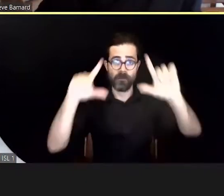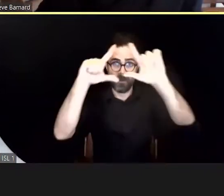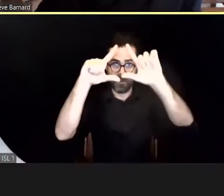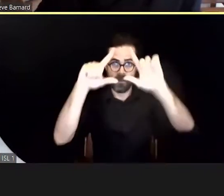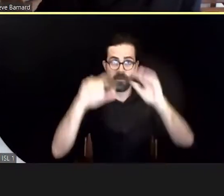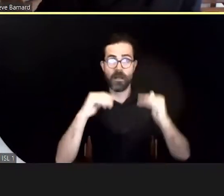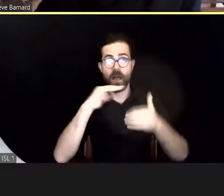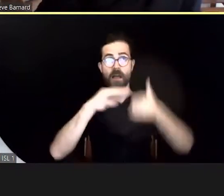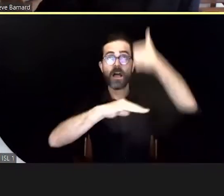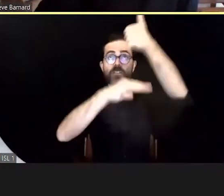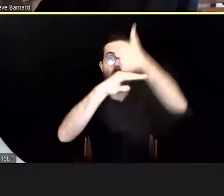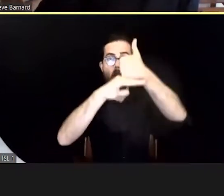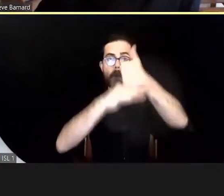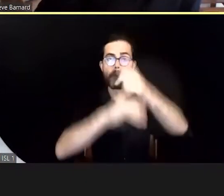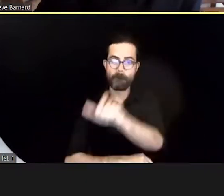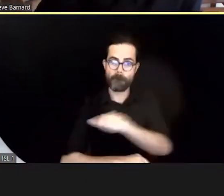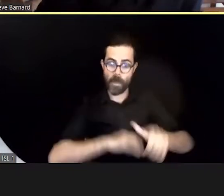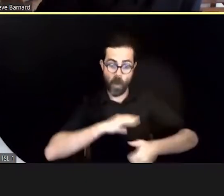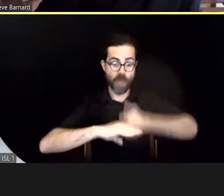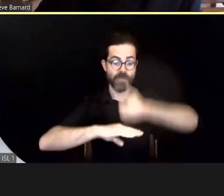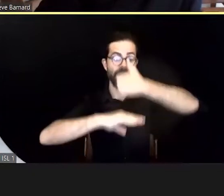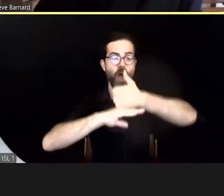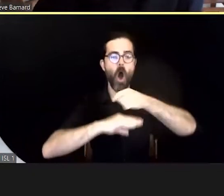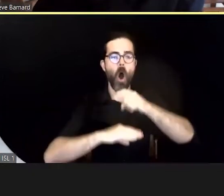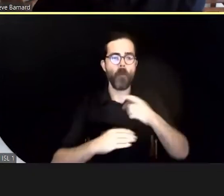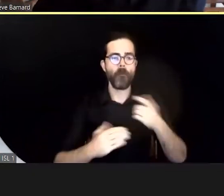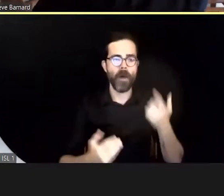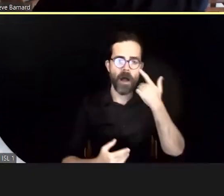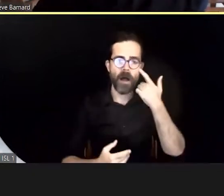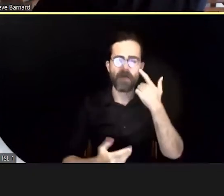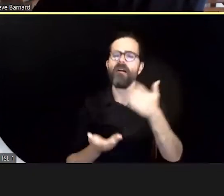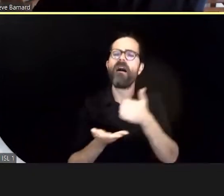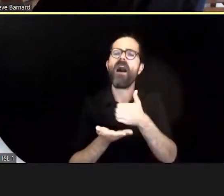self-actualization, esteem needs, social needs, etc. However,